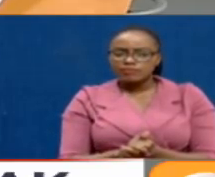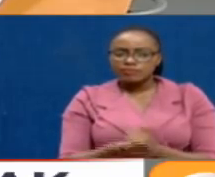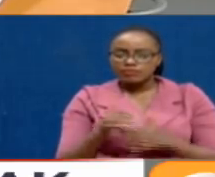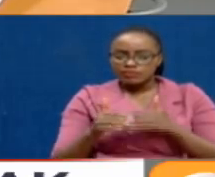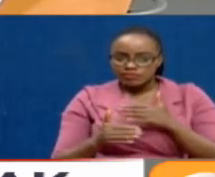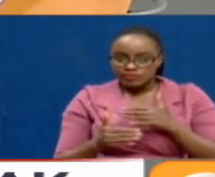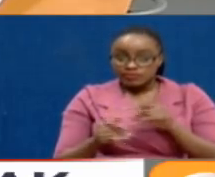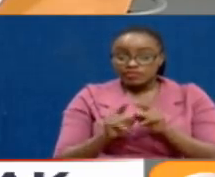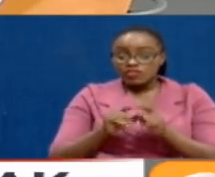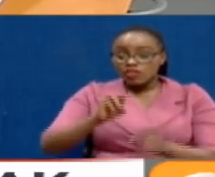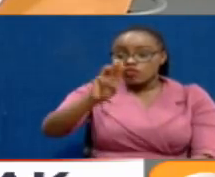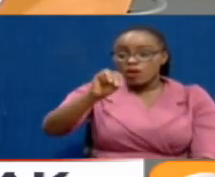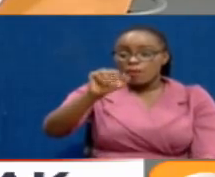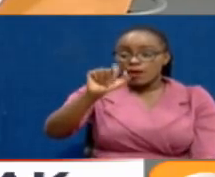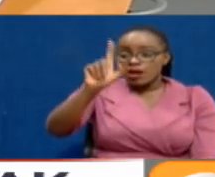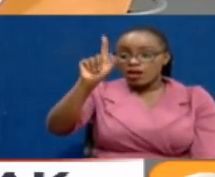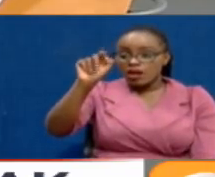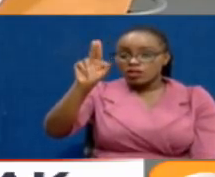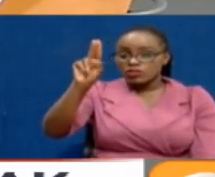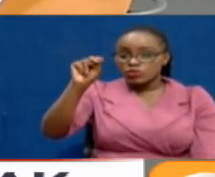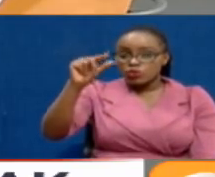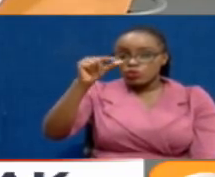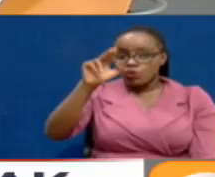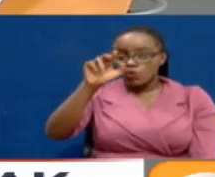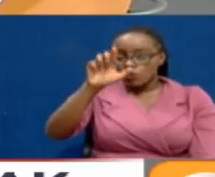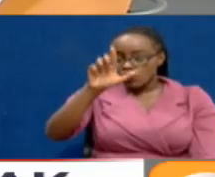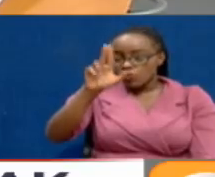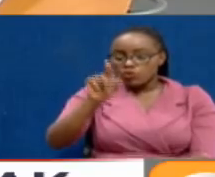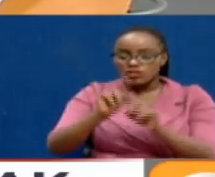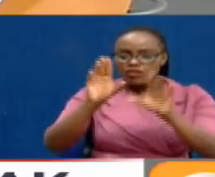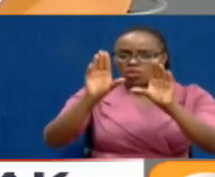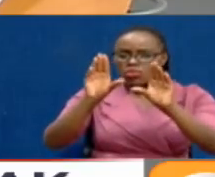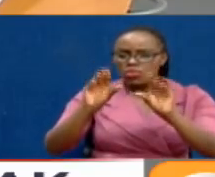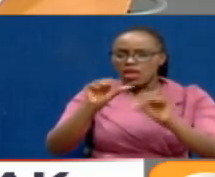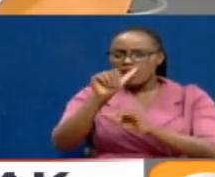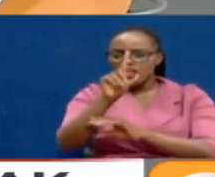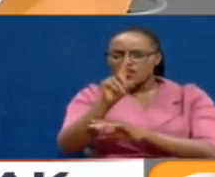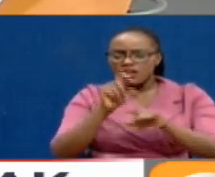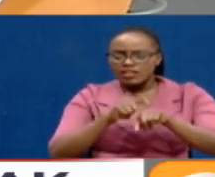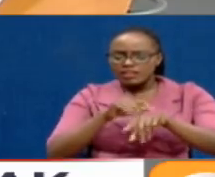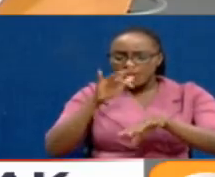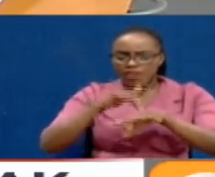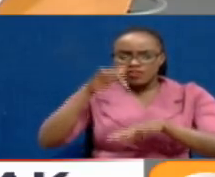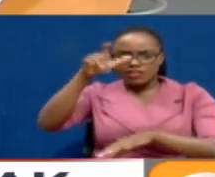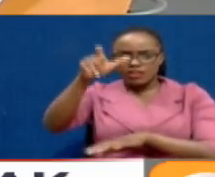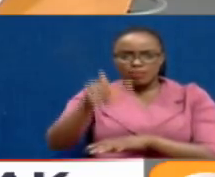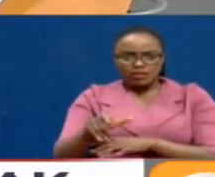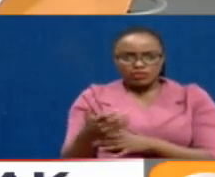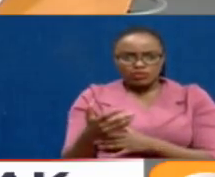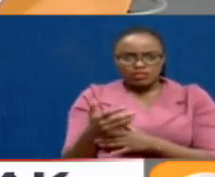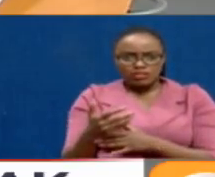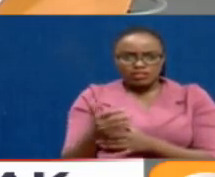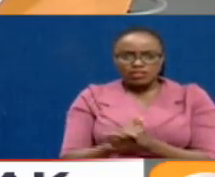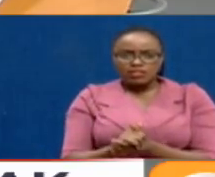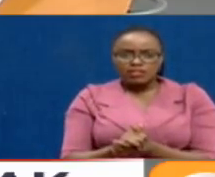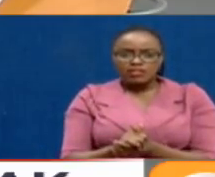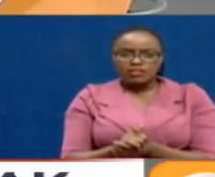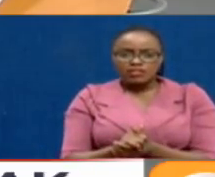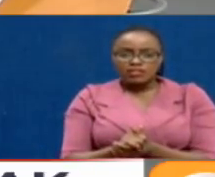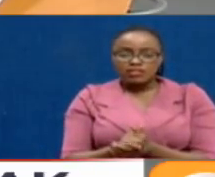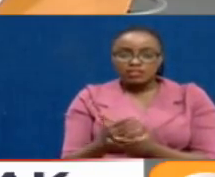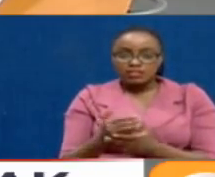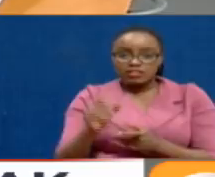Honorable Mule from Matungulu, Member of Parliament, is wondering whether it mutates like all the other viruses once it affects someone. Yes. Now, to put